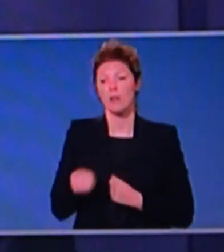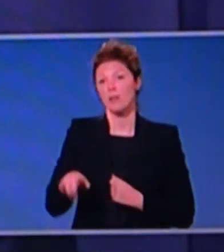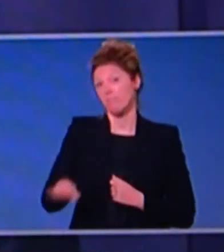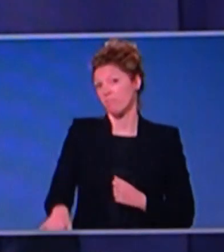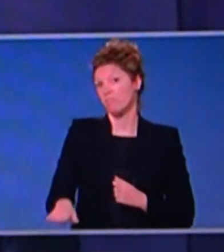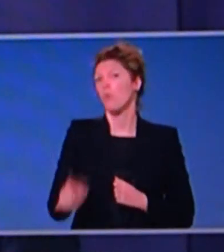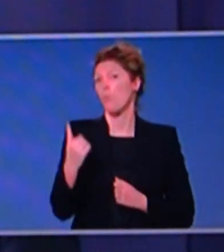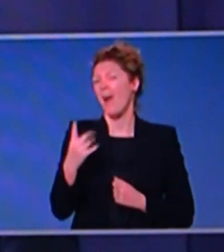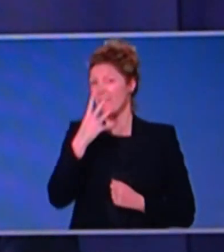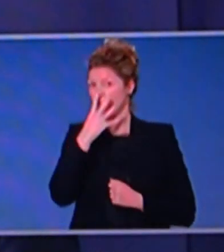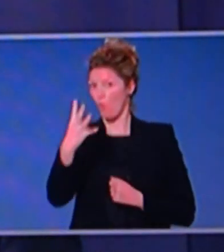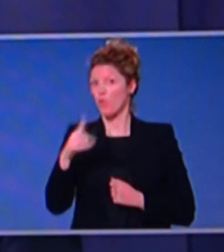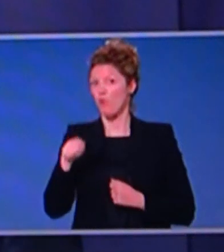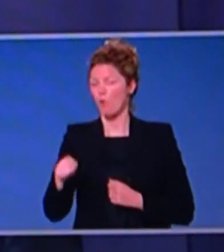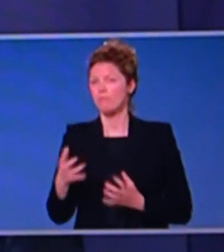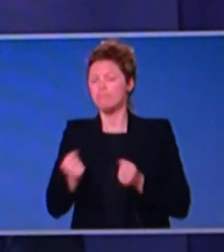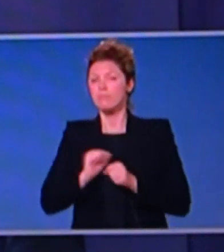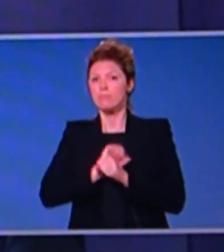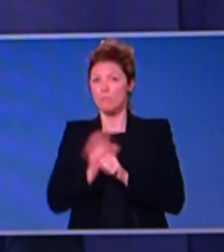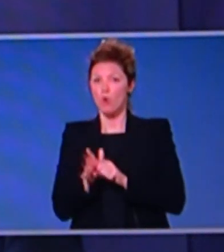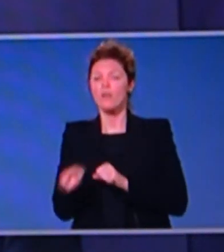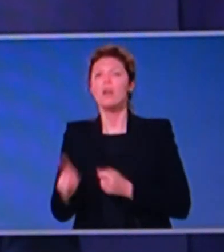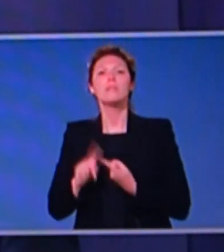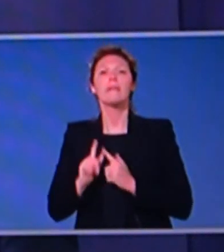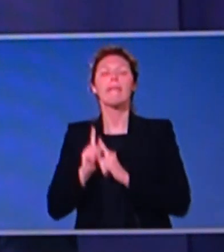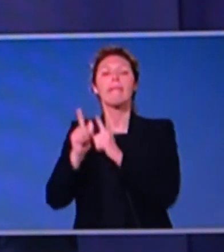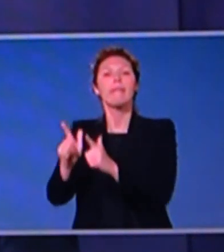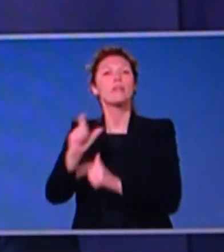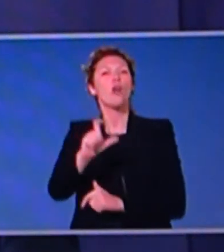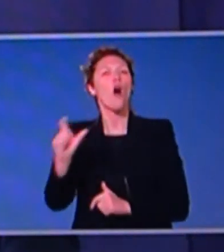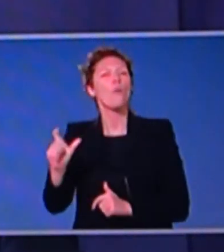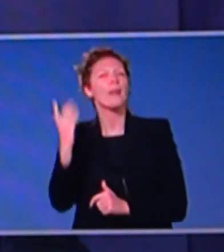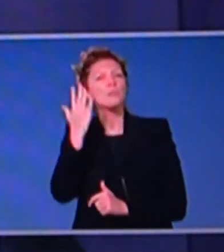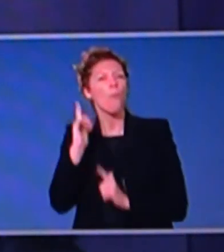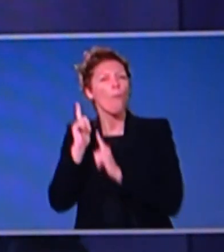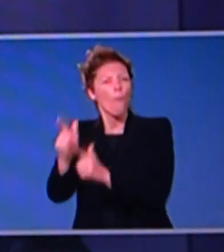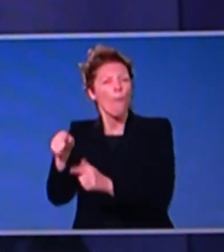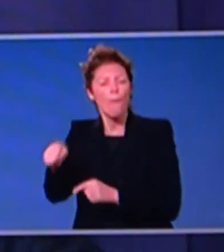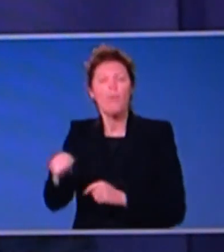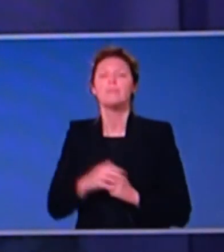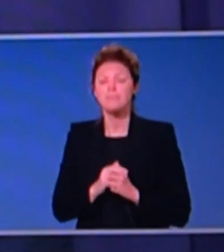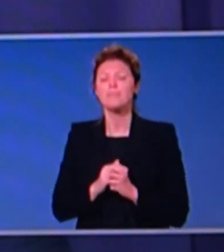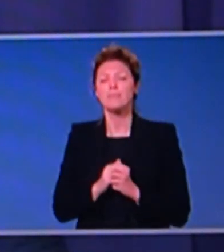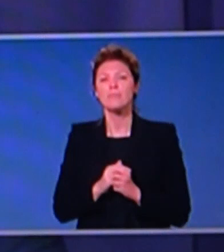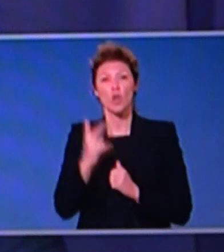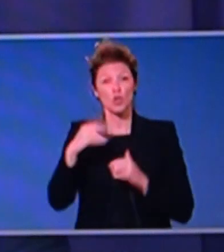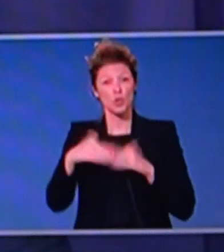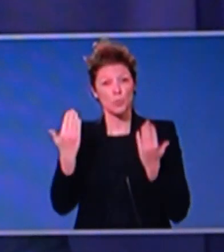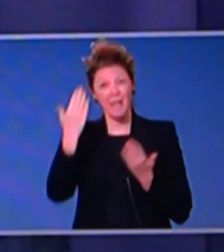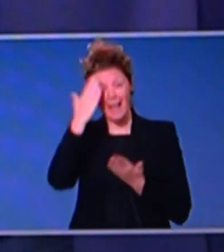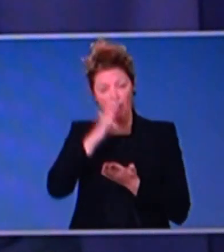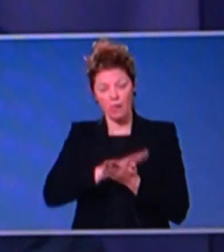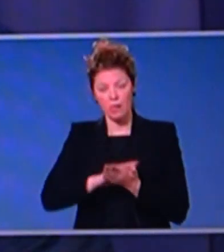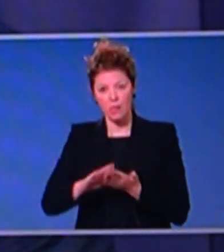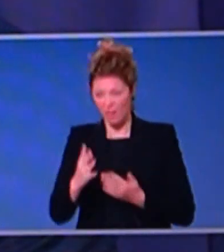a daycare centre in near Penrith in Sydney. Obviously, health officials will be looking at that very closely to see whether any